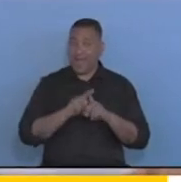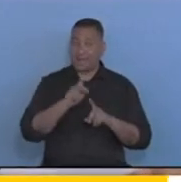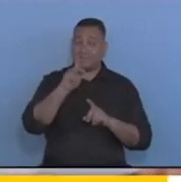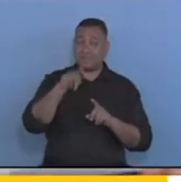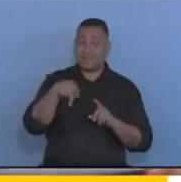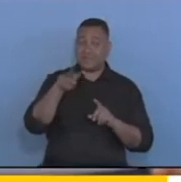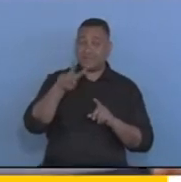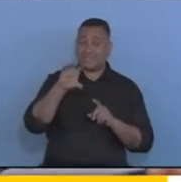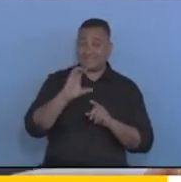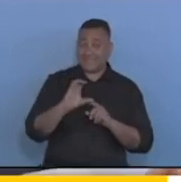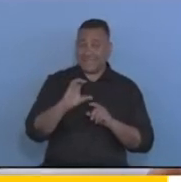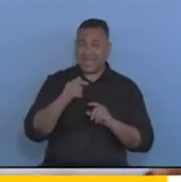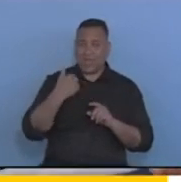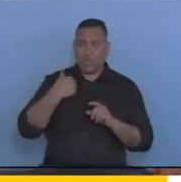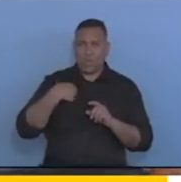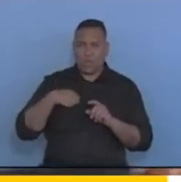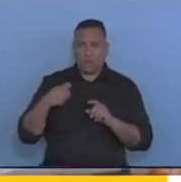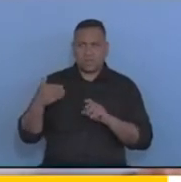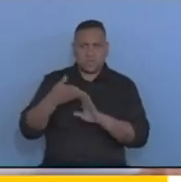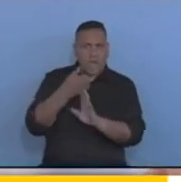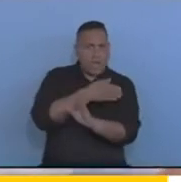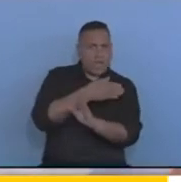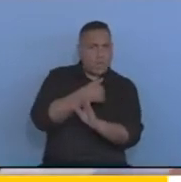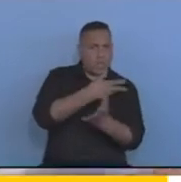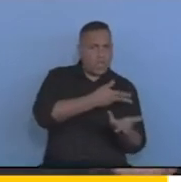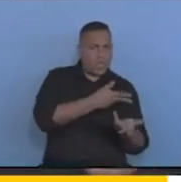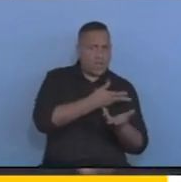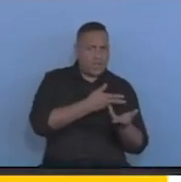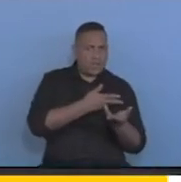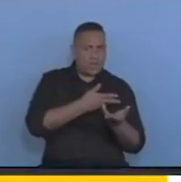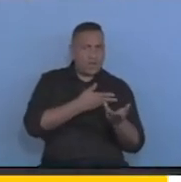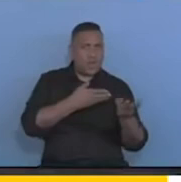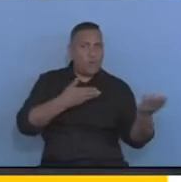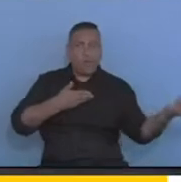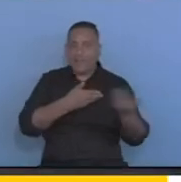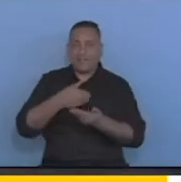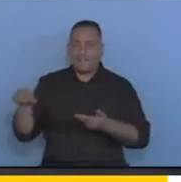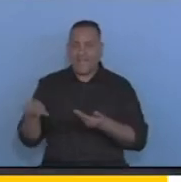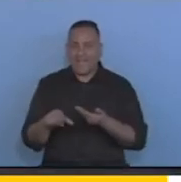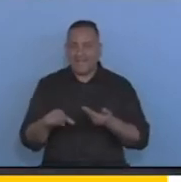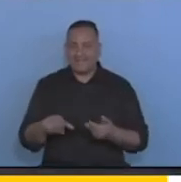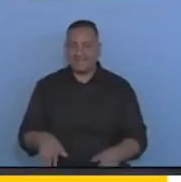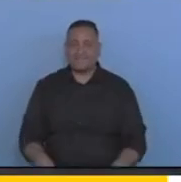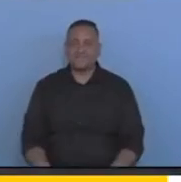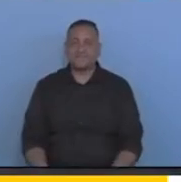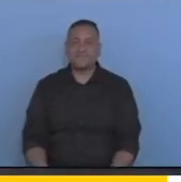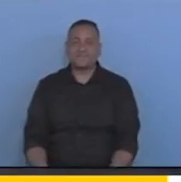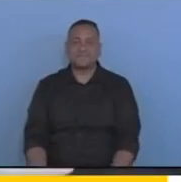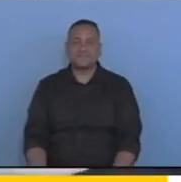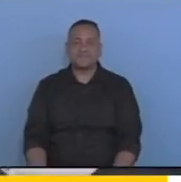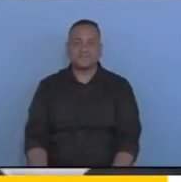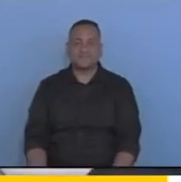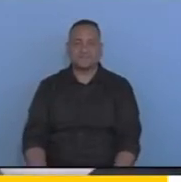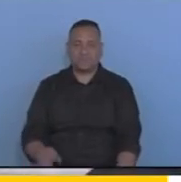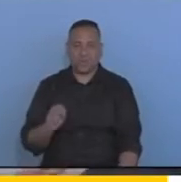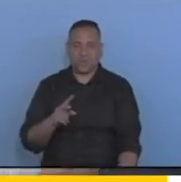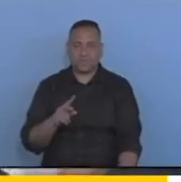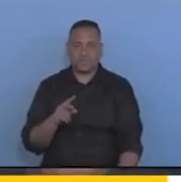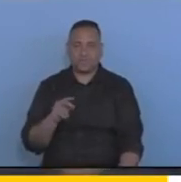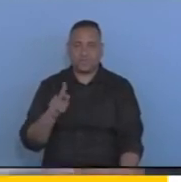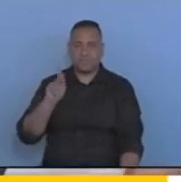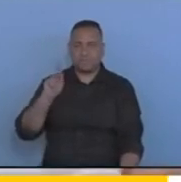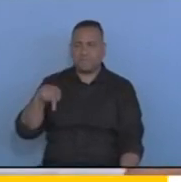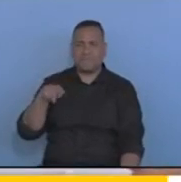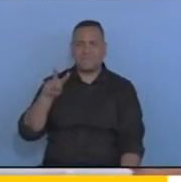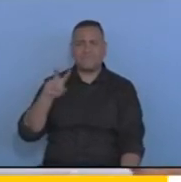to you a while ago. And welcome back, thank you. Yeah, welcome back to you as well. And quickly, PVC, solar energy, give us the overview.